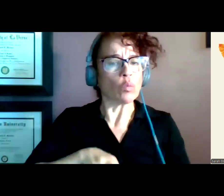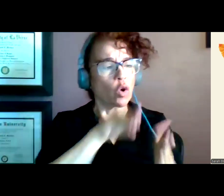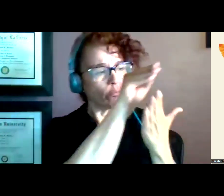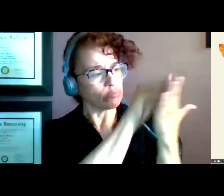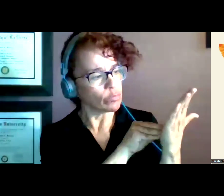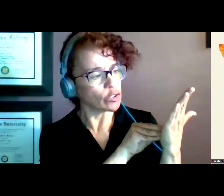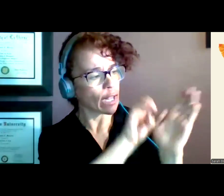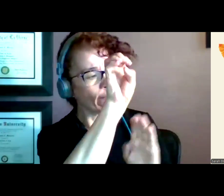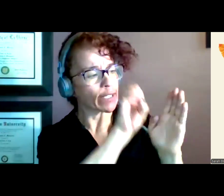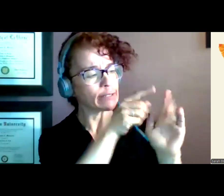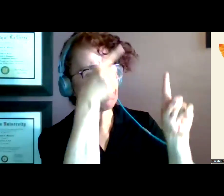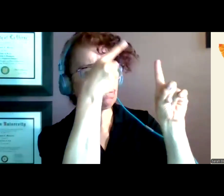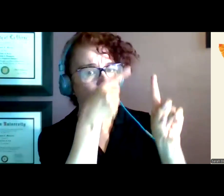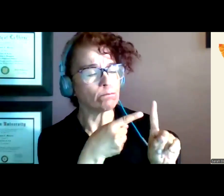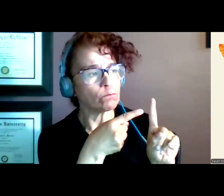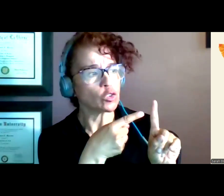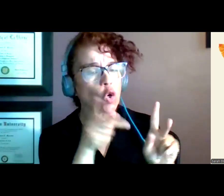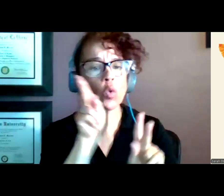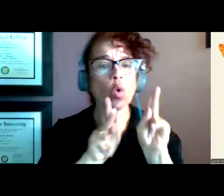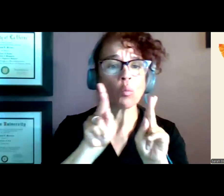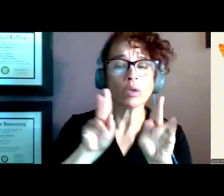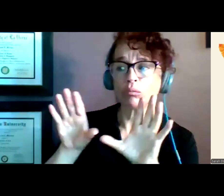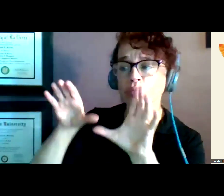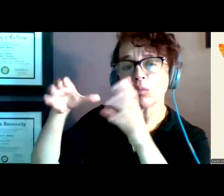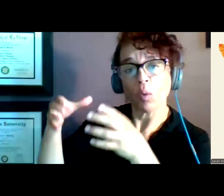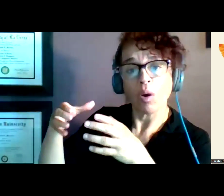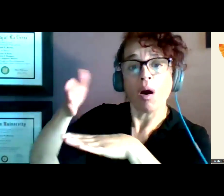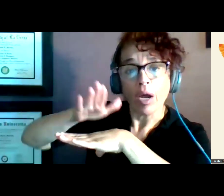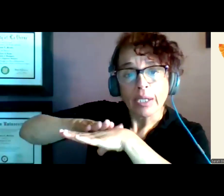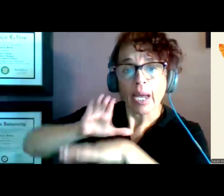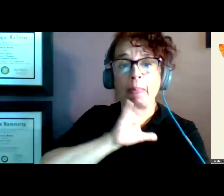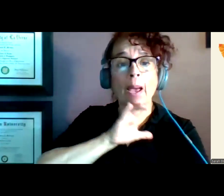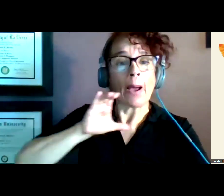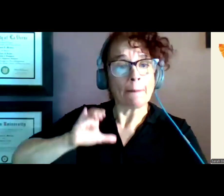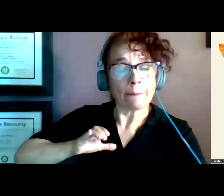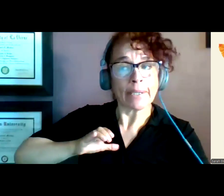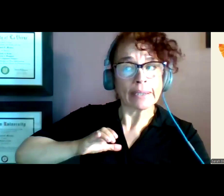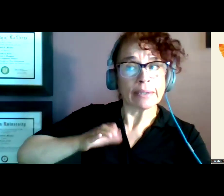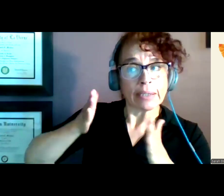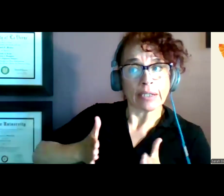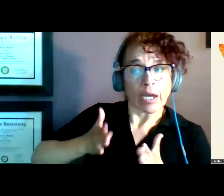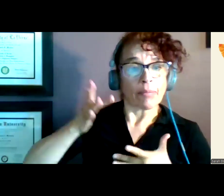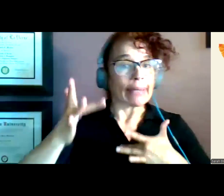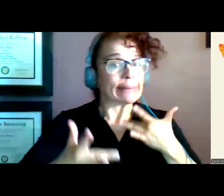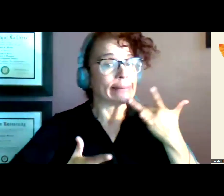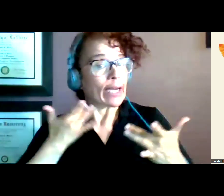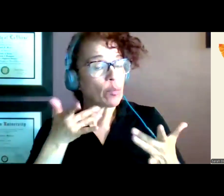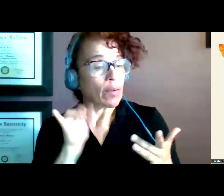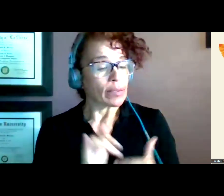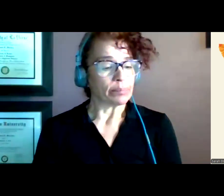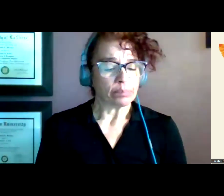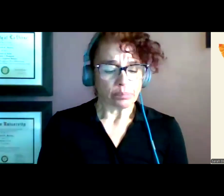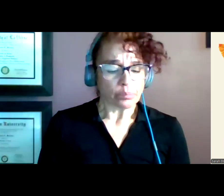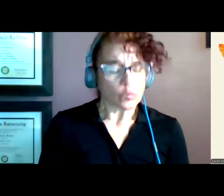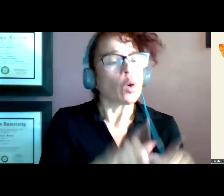kind of elevate some of the key themes and who the people are that are on the committee. So very excited about that. And